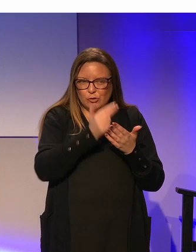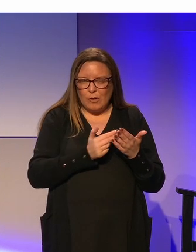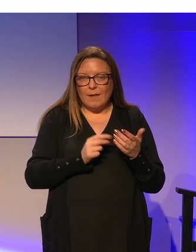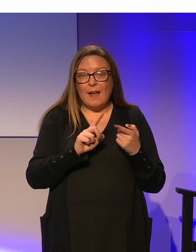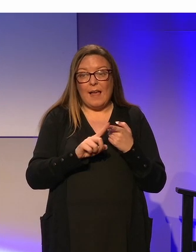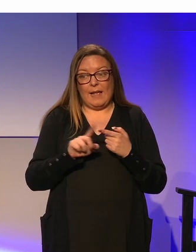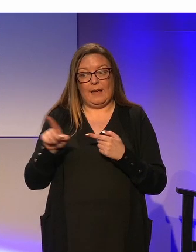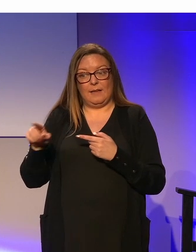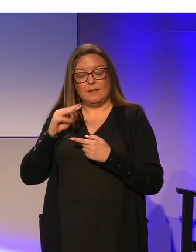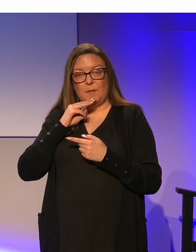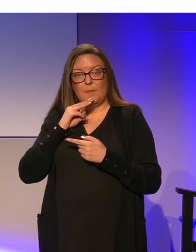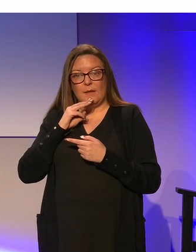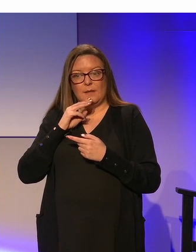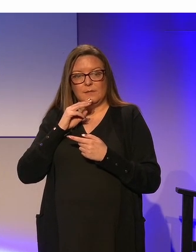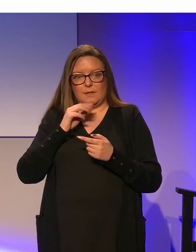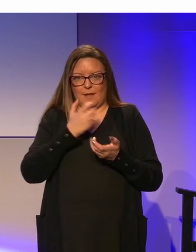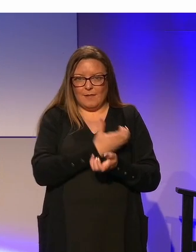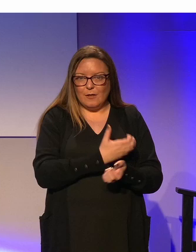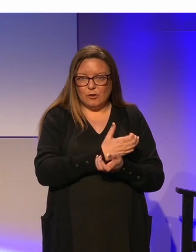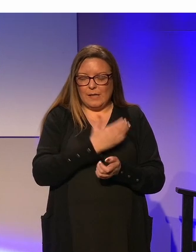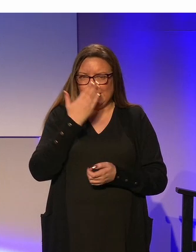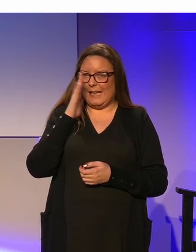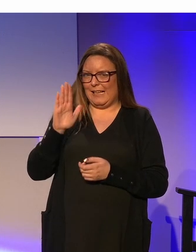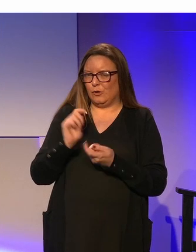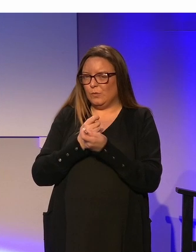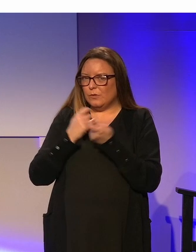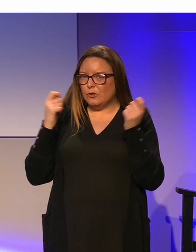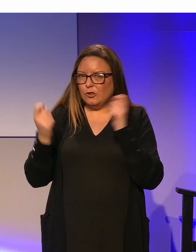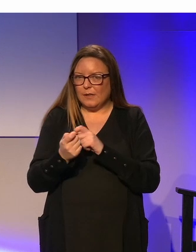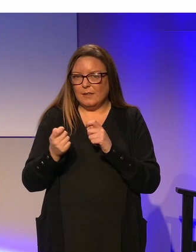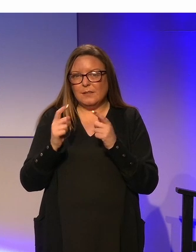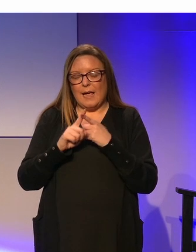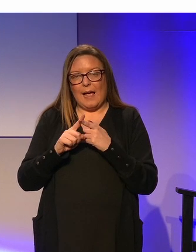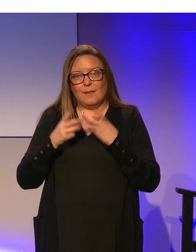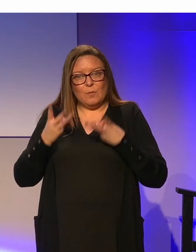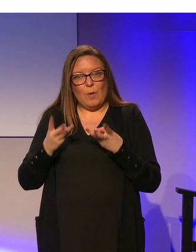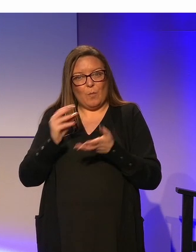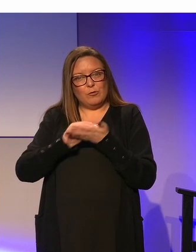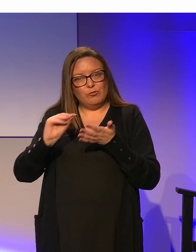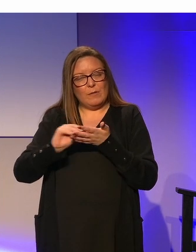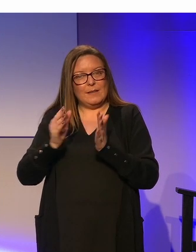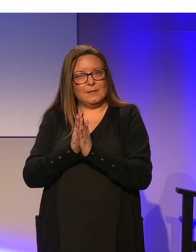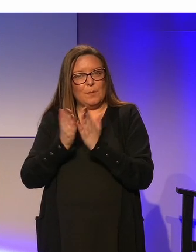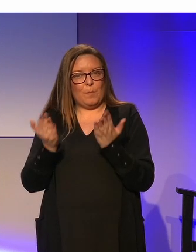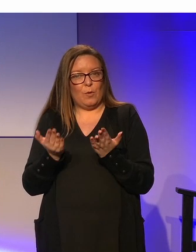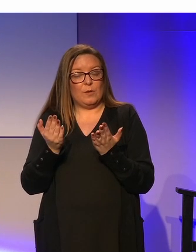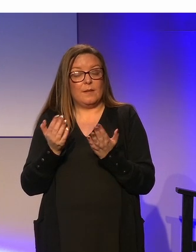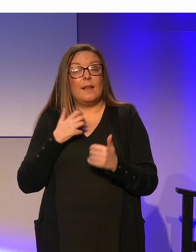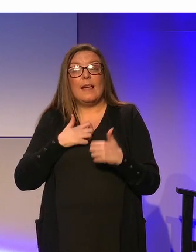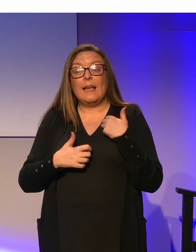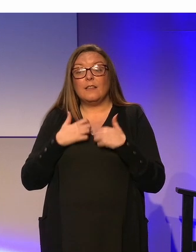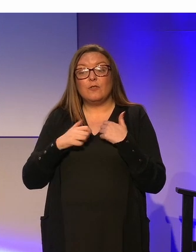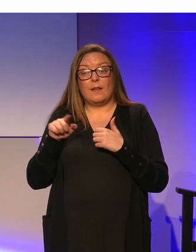to her child having a changed attitude to writing and a desire to write a book. Interestingly, this parent was